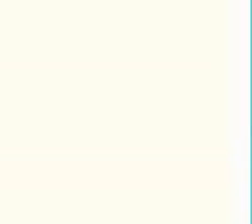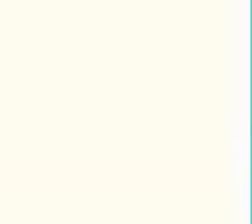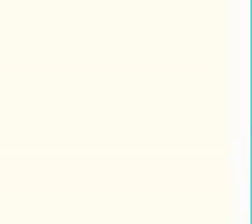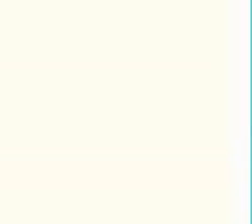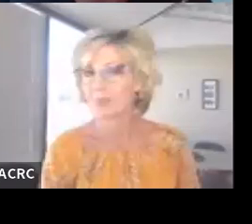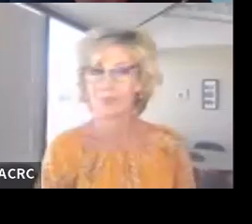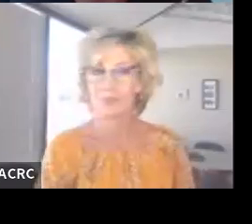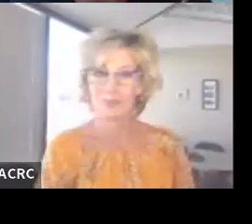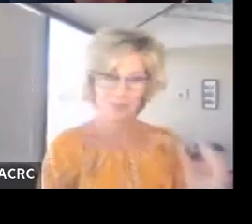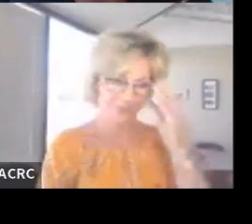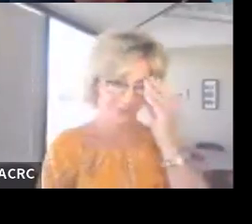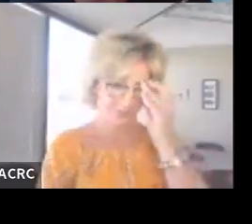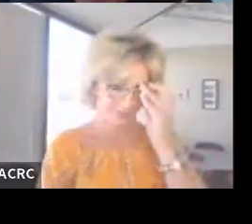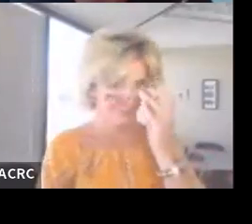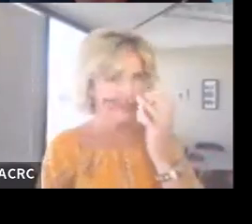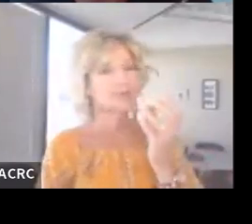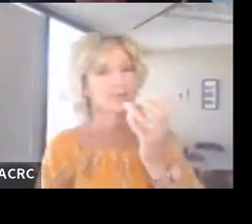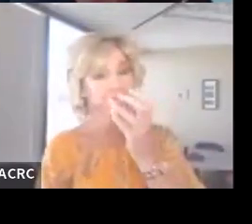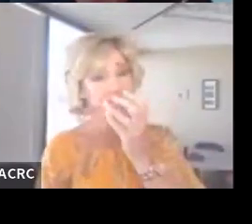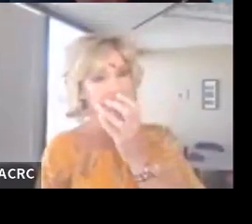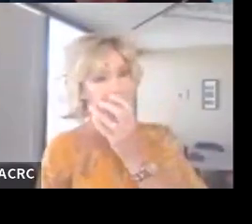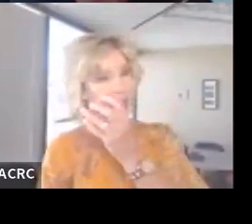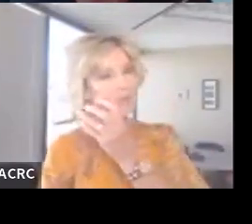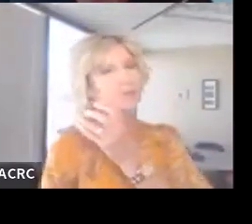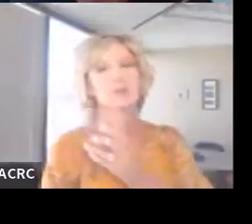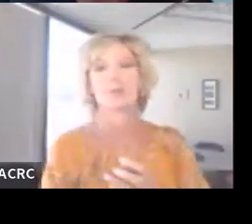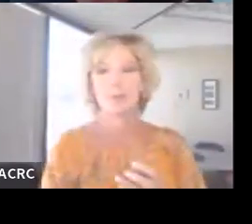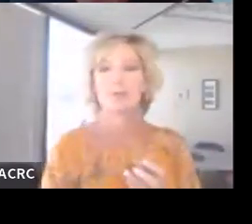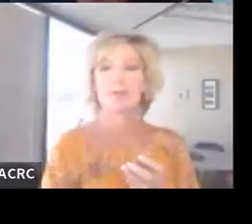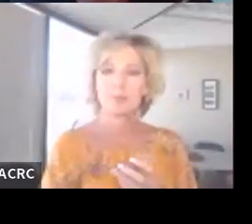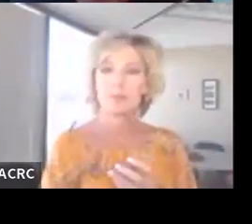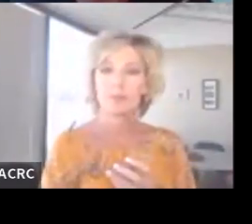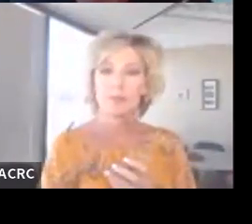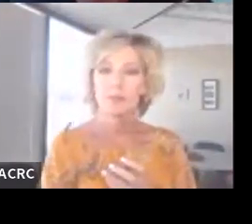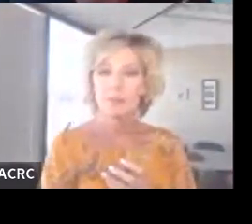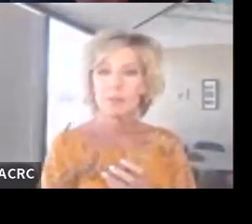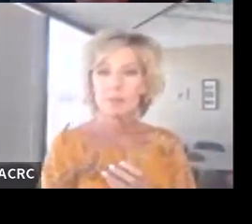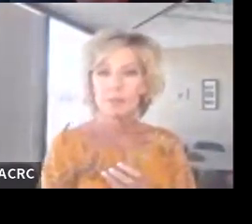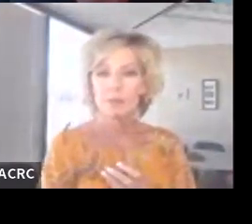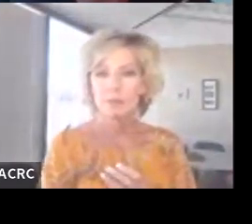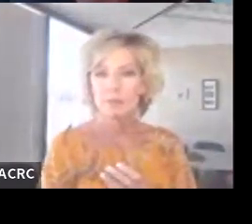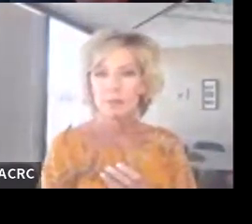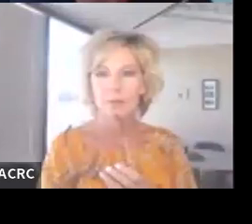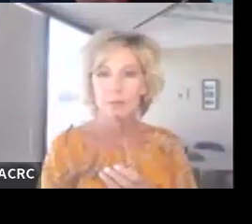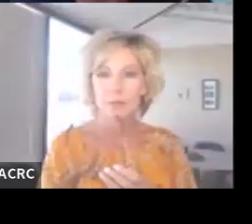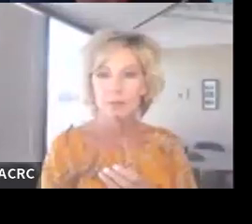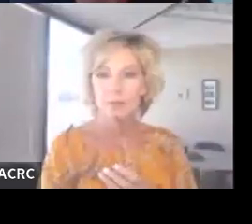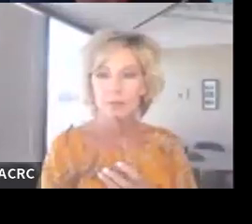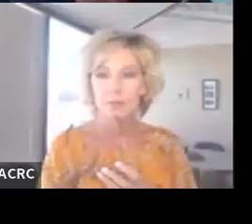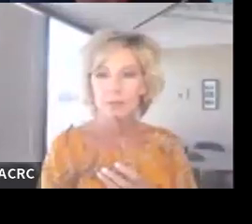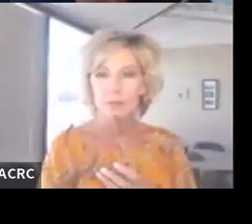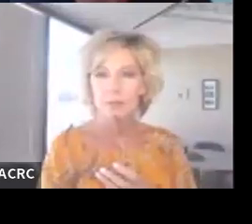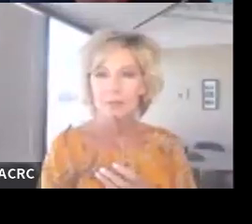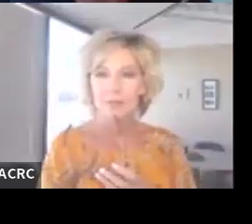Thank you so much, Carly. So exciting to see all the momentum around not only